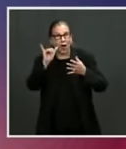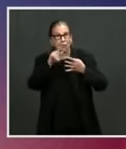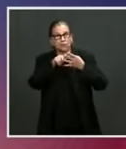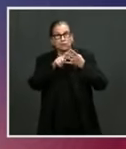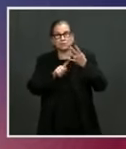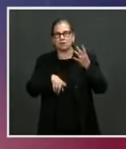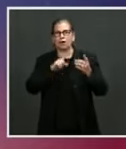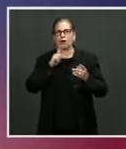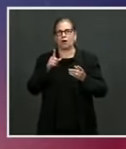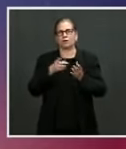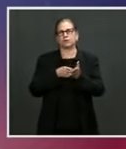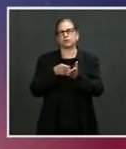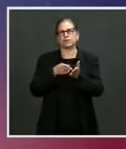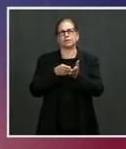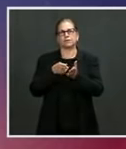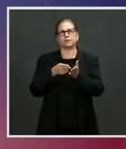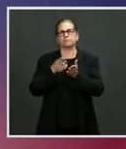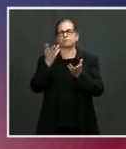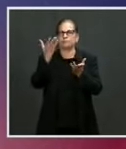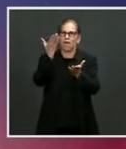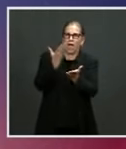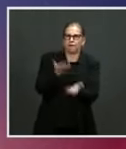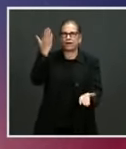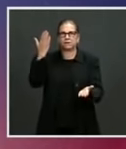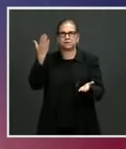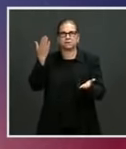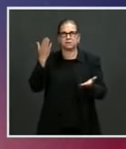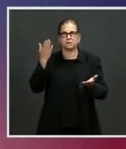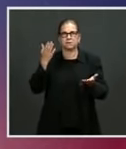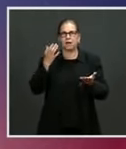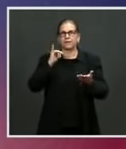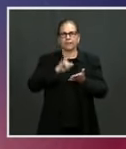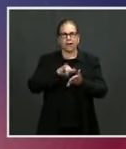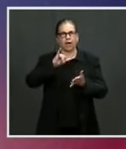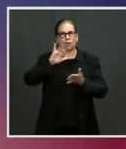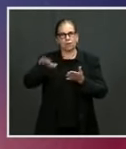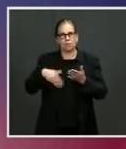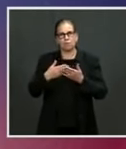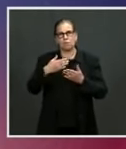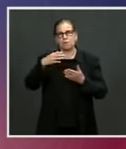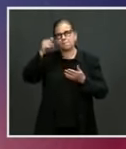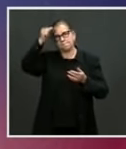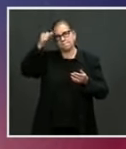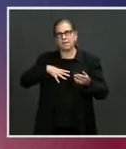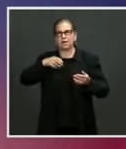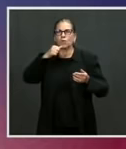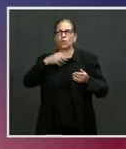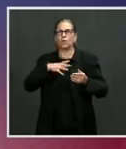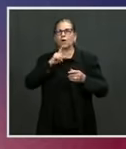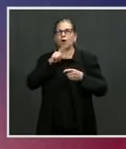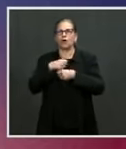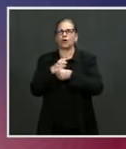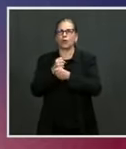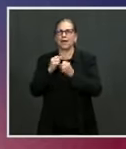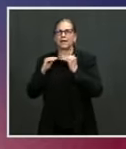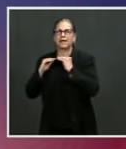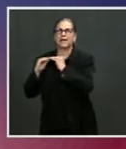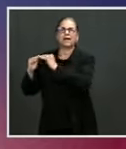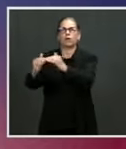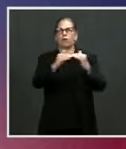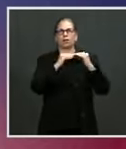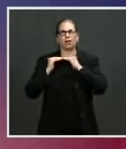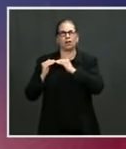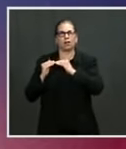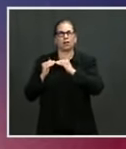all men and all women are created equal. And each of our fallen knew that